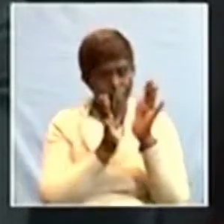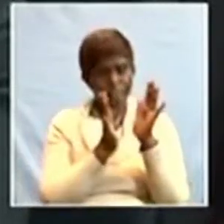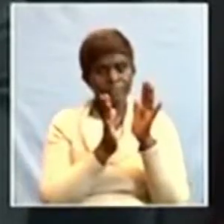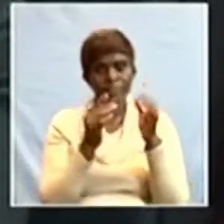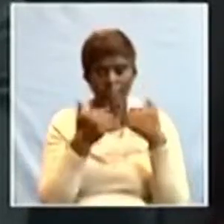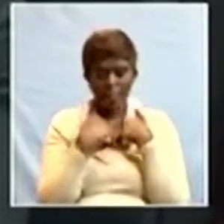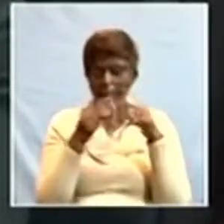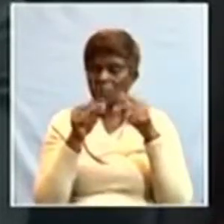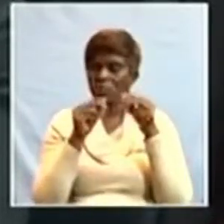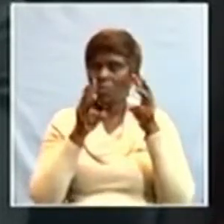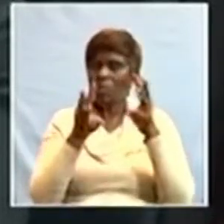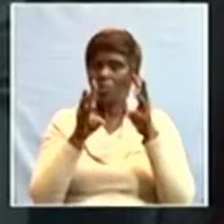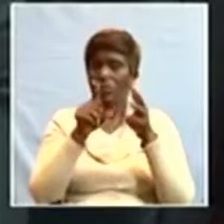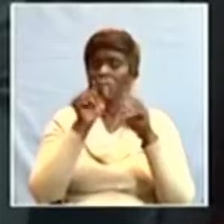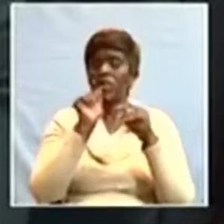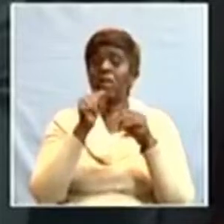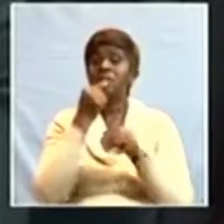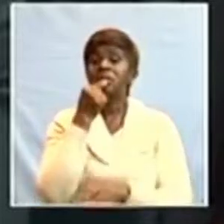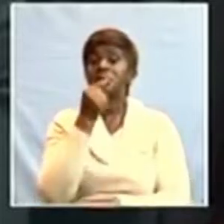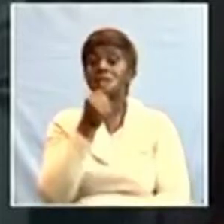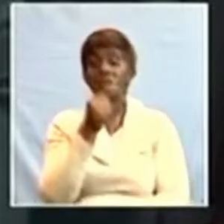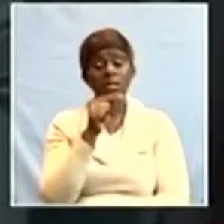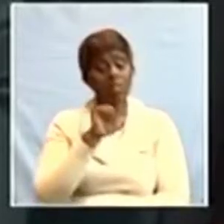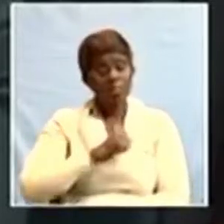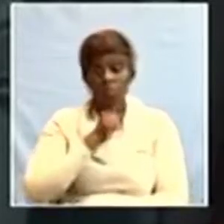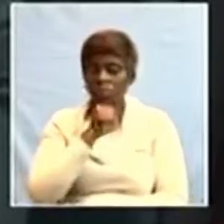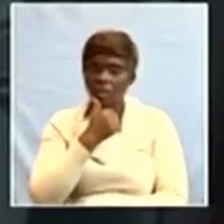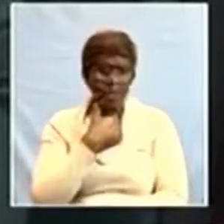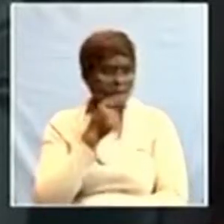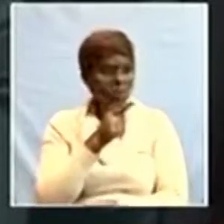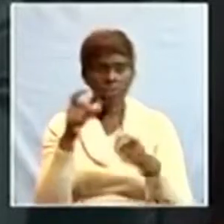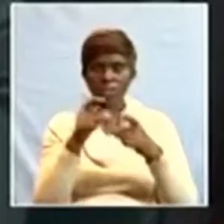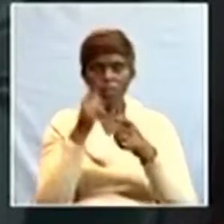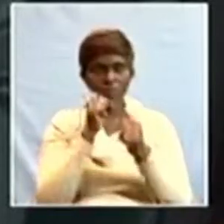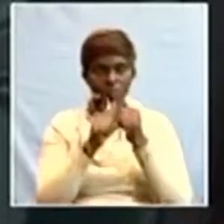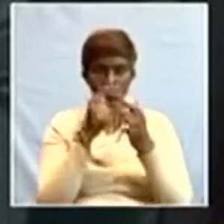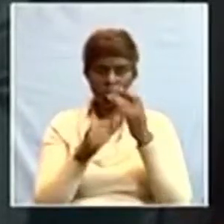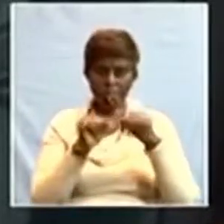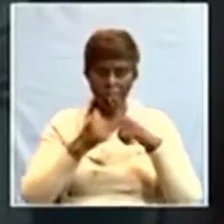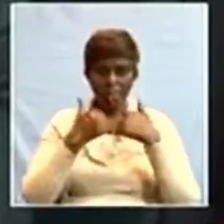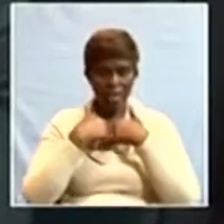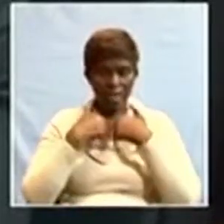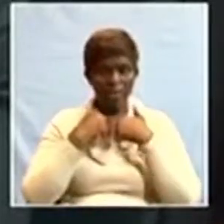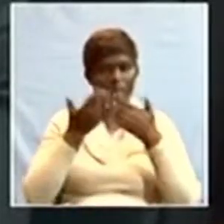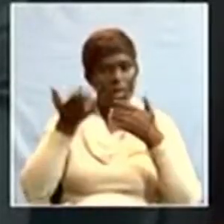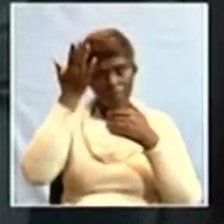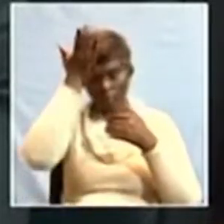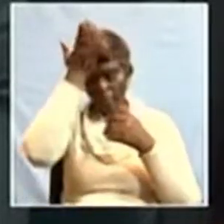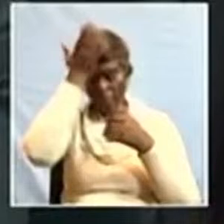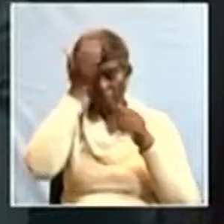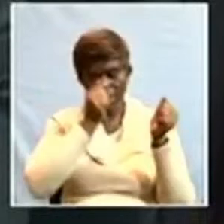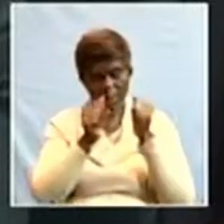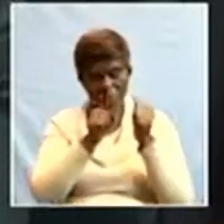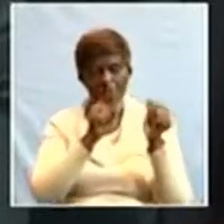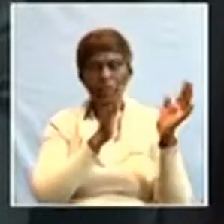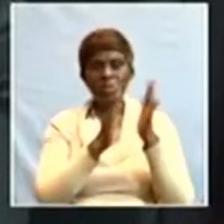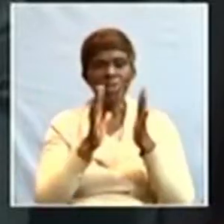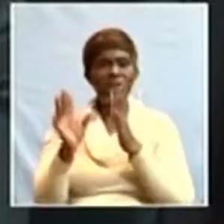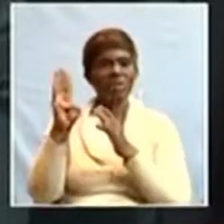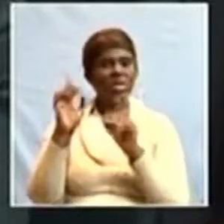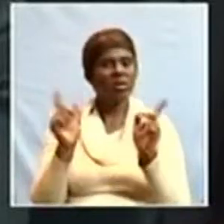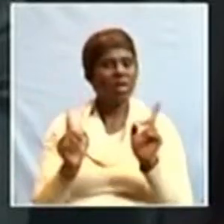There's no way you can say that we couldn't have these cards basically because we're updating a system. Where was the plan B?